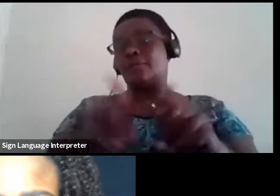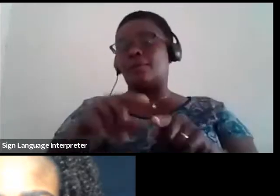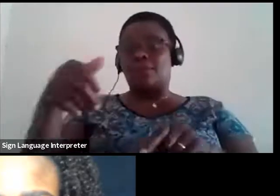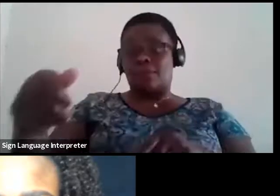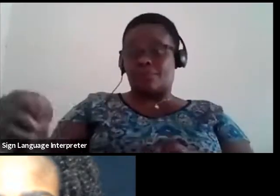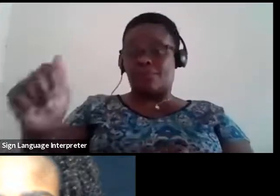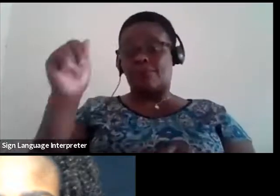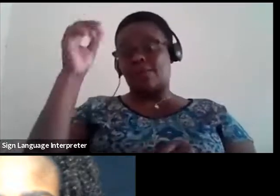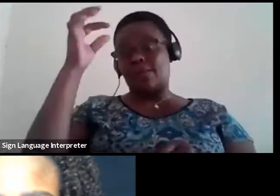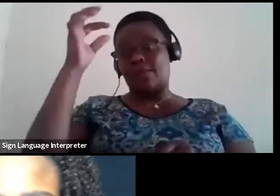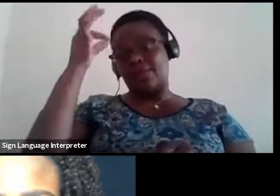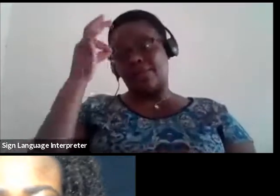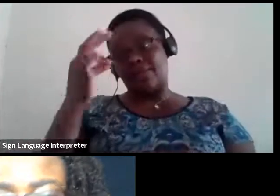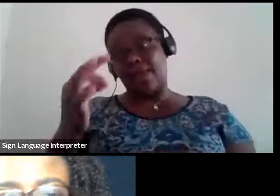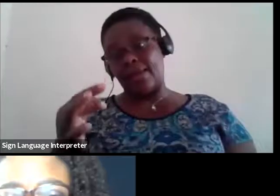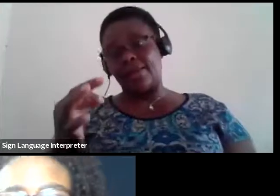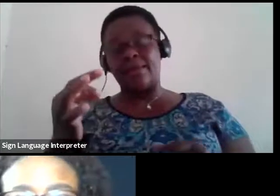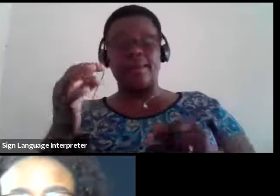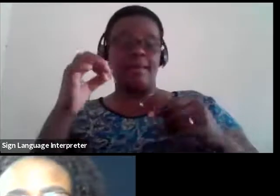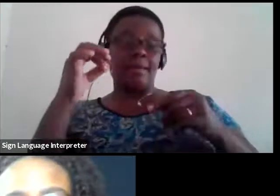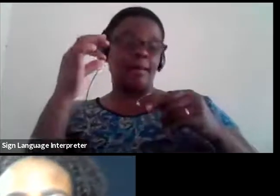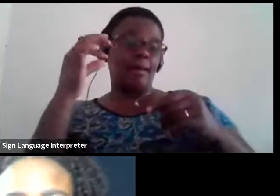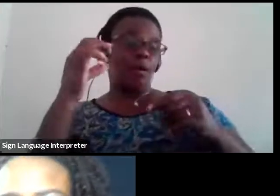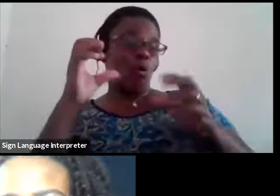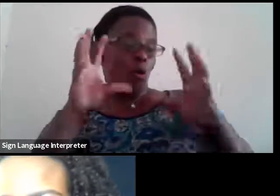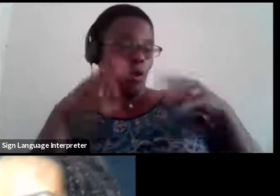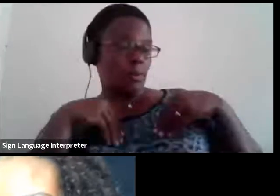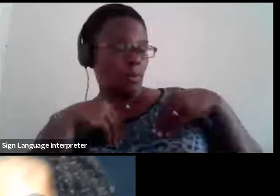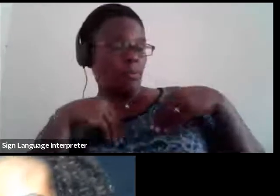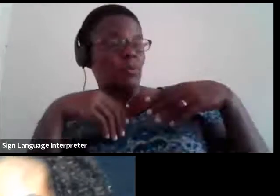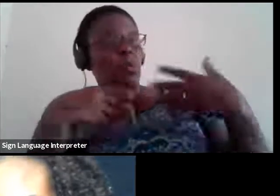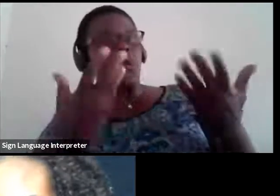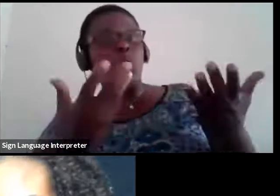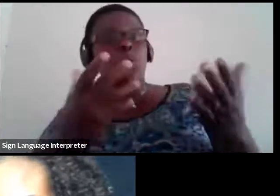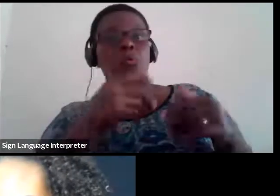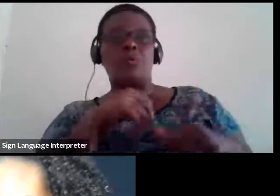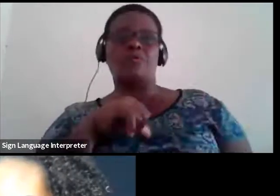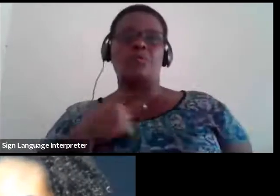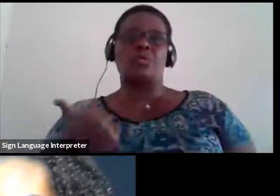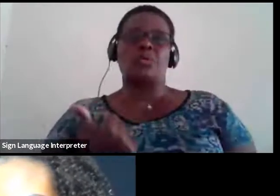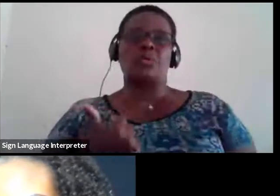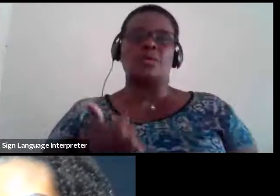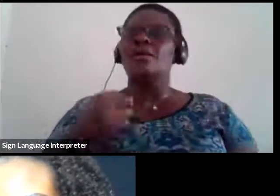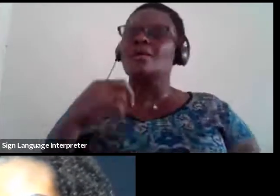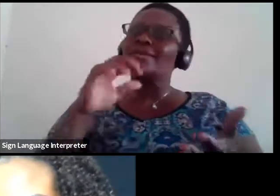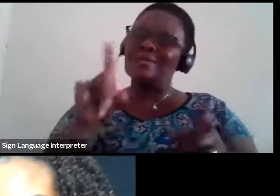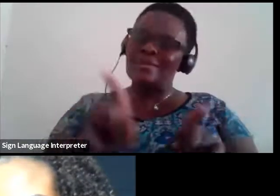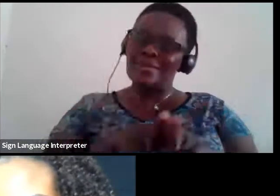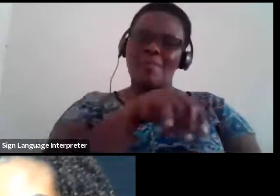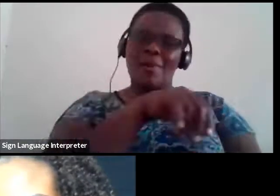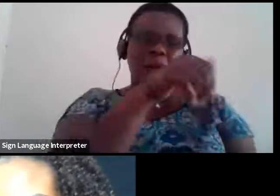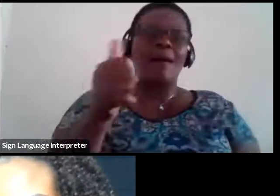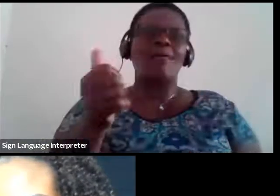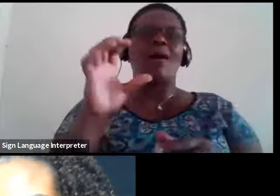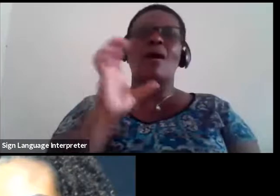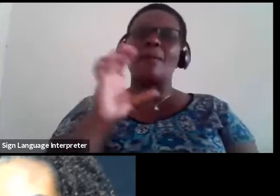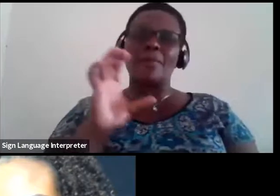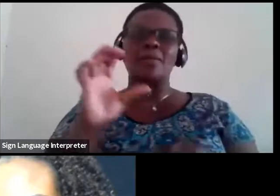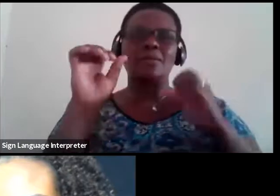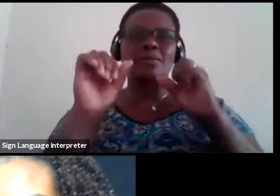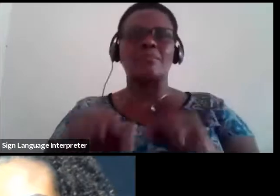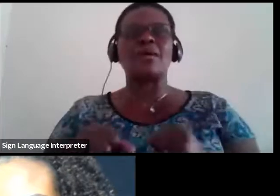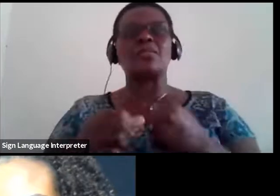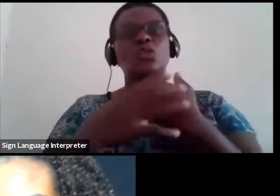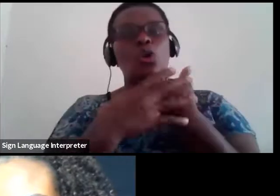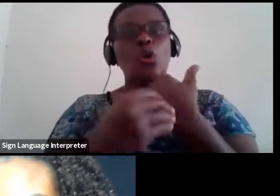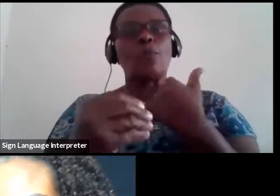want to give that app that permission or not. So for me, tech companies should take should do such things more often, where